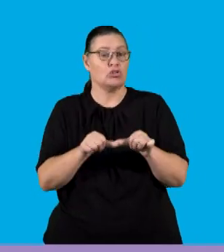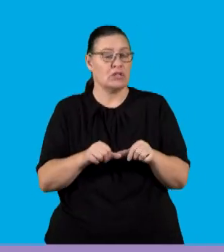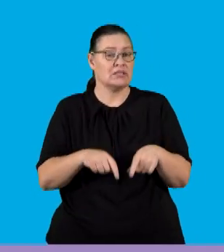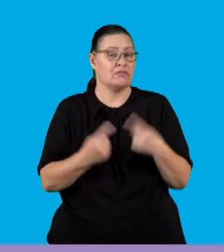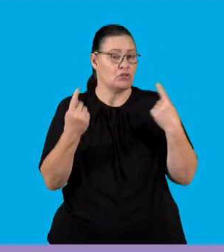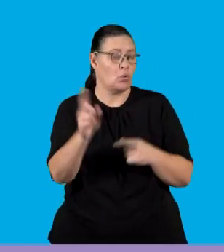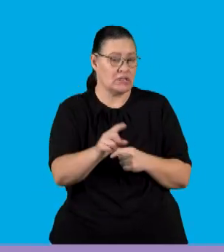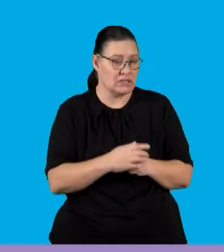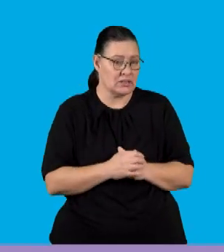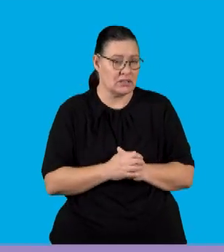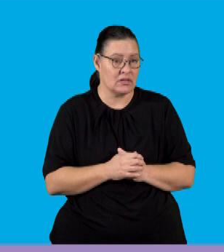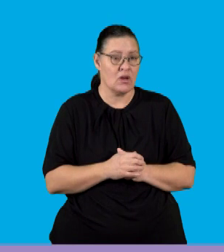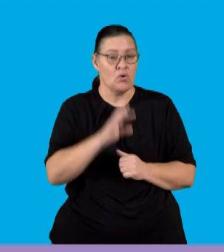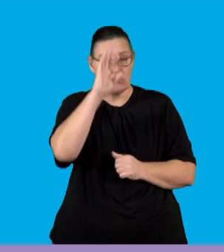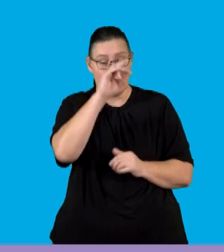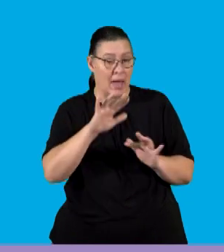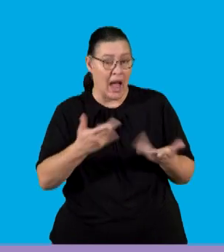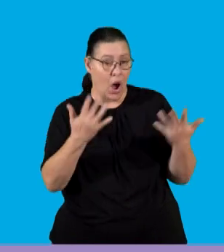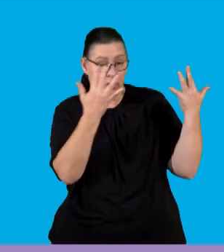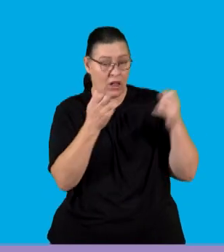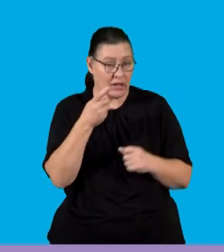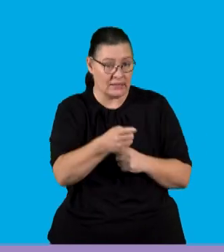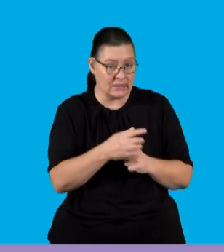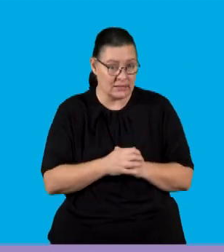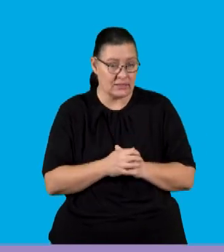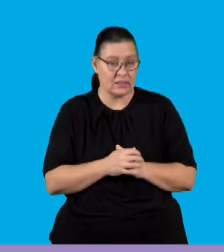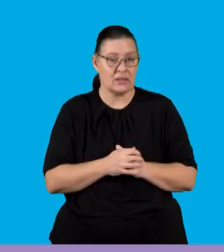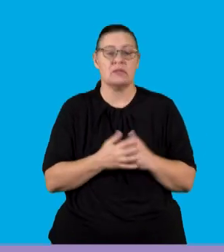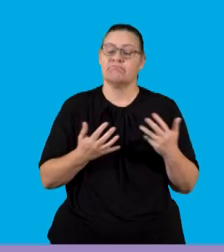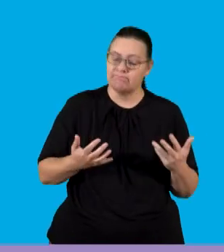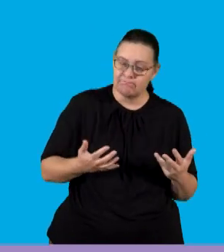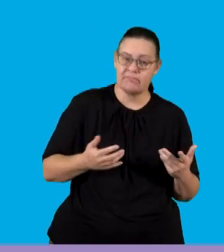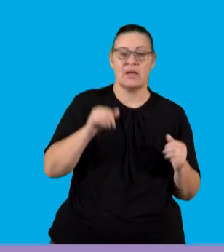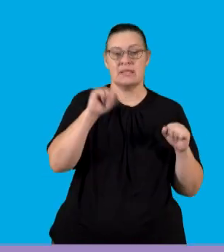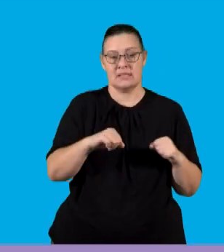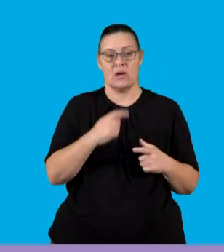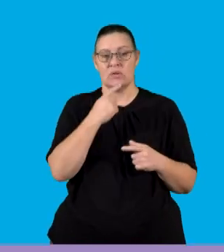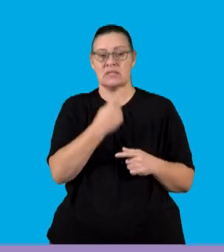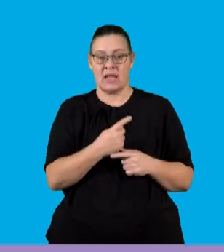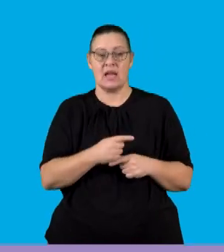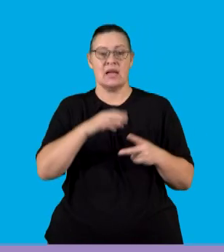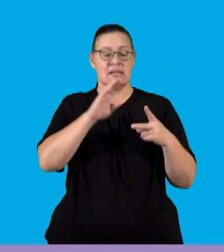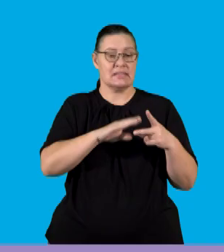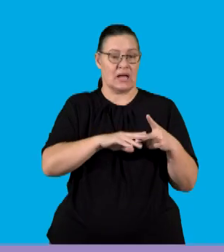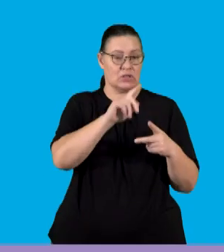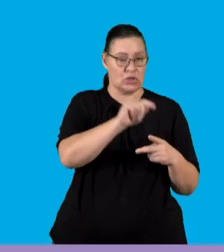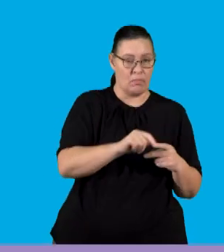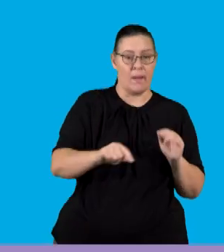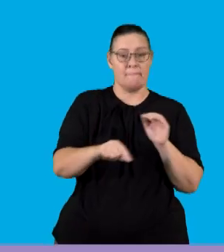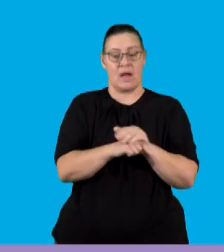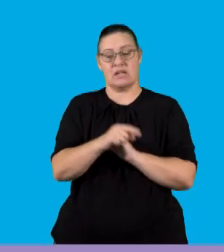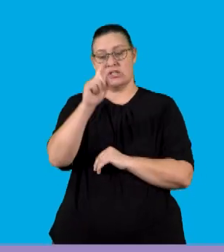the constant difference in this case? Do you remember how to calculate that constant difference? Yes, we are going to say the second